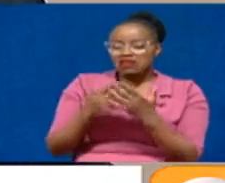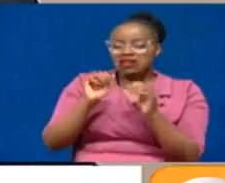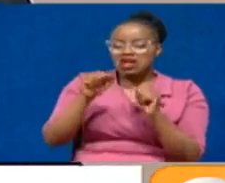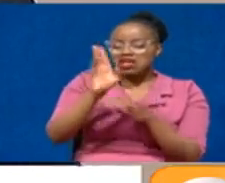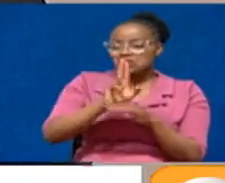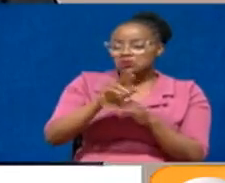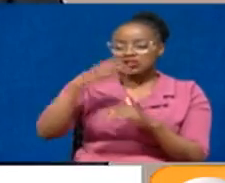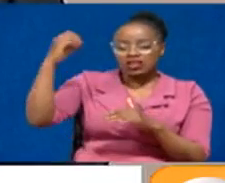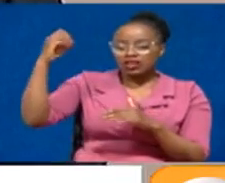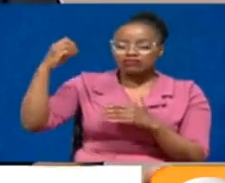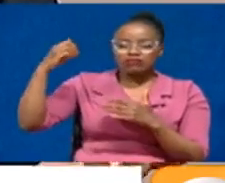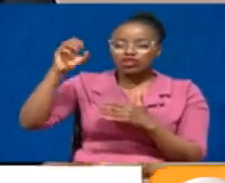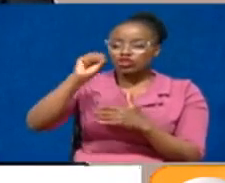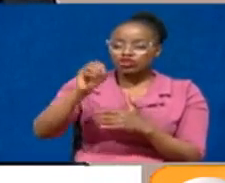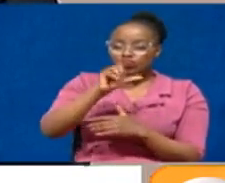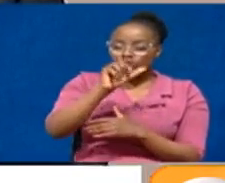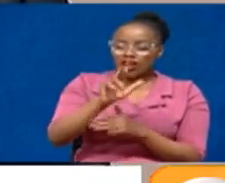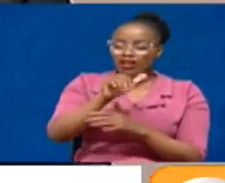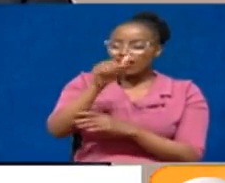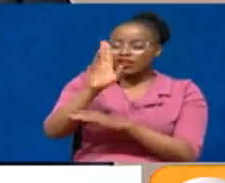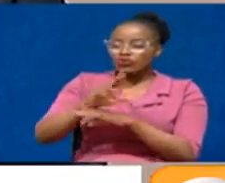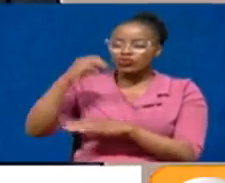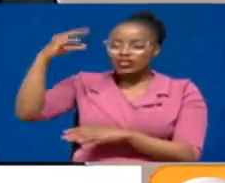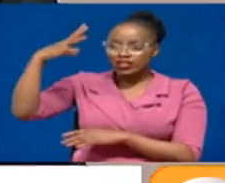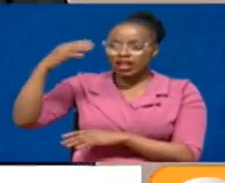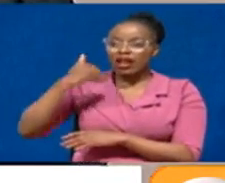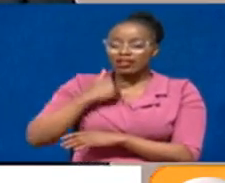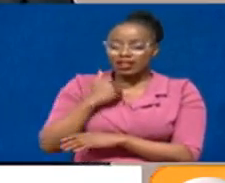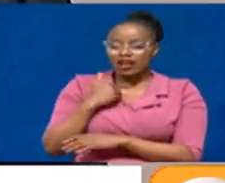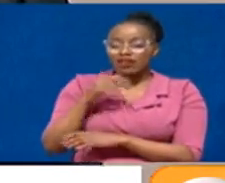use electricity to cut down on the cost. You still use electricity.